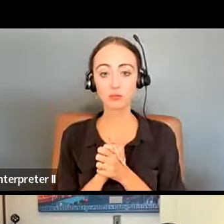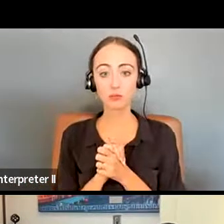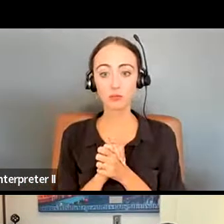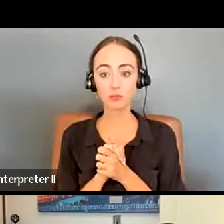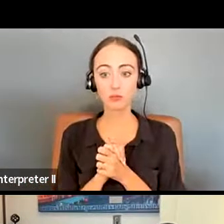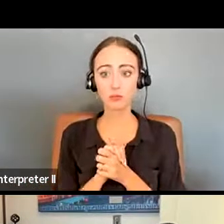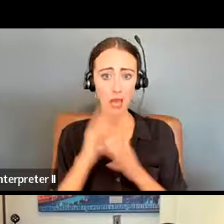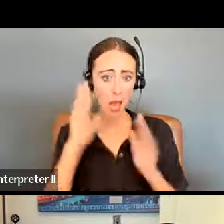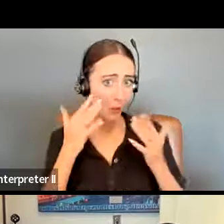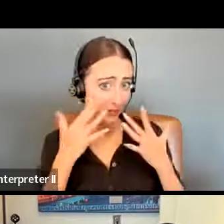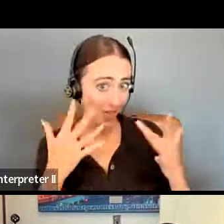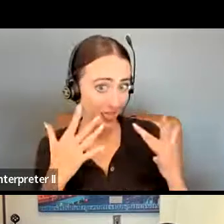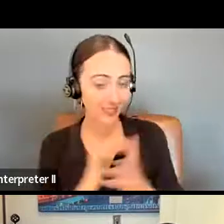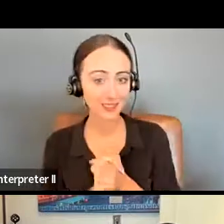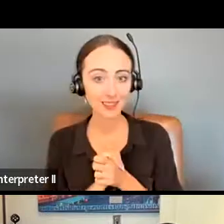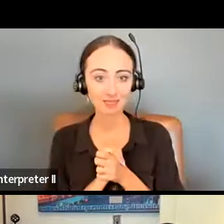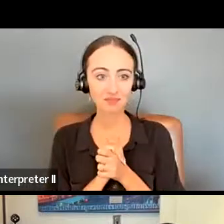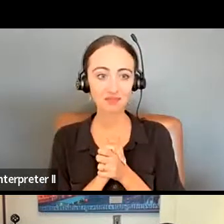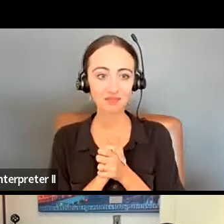and I hope it's friendly.